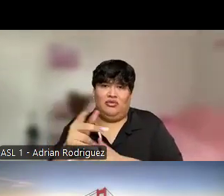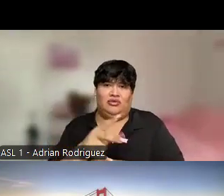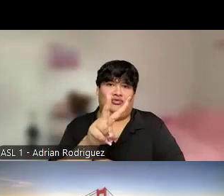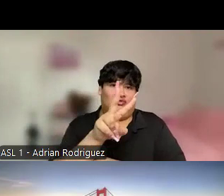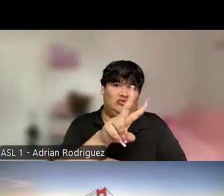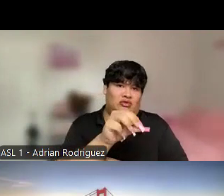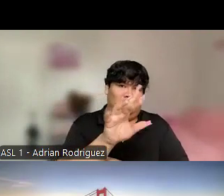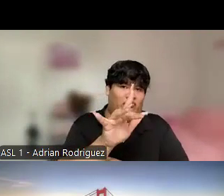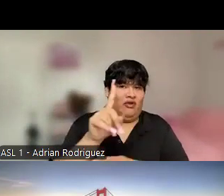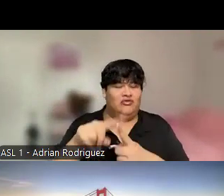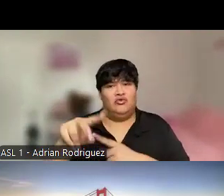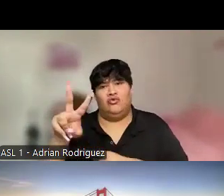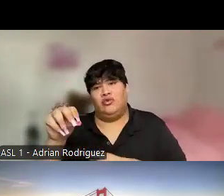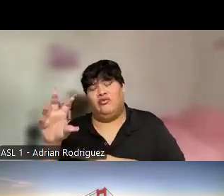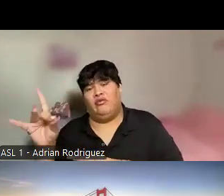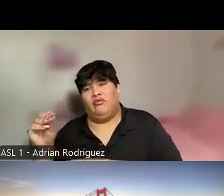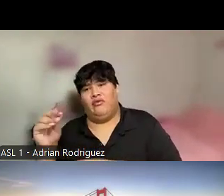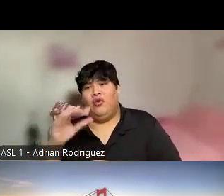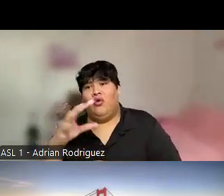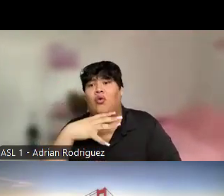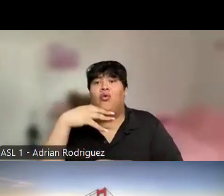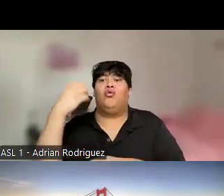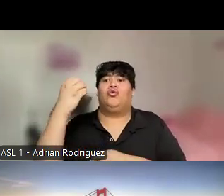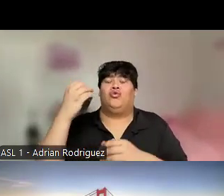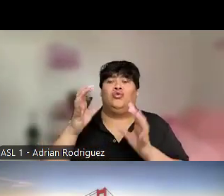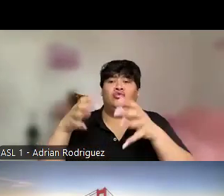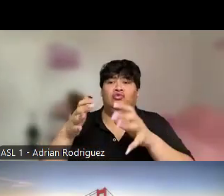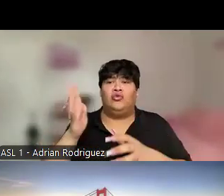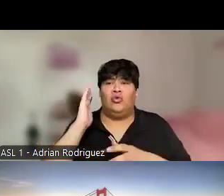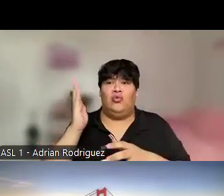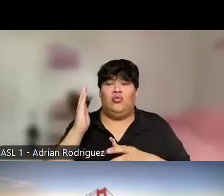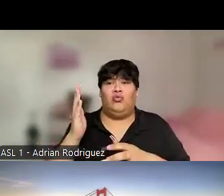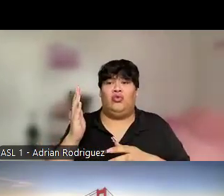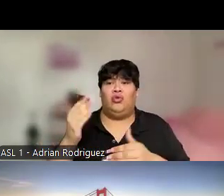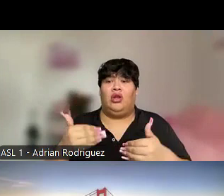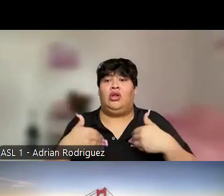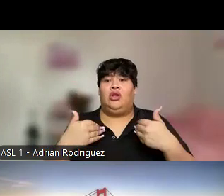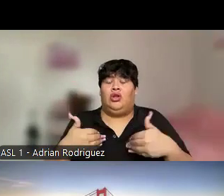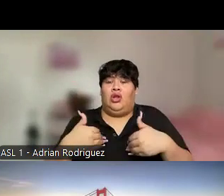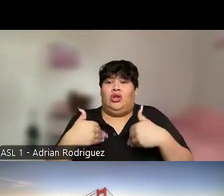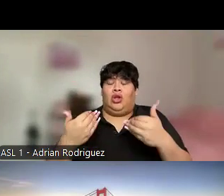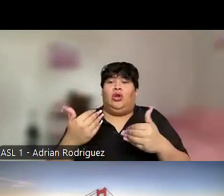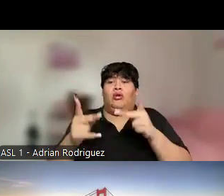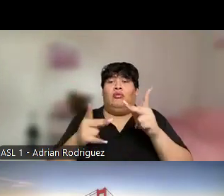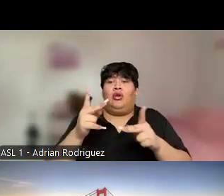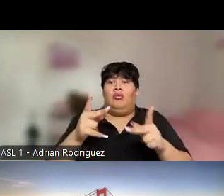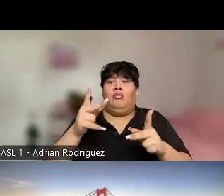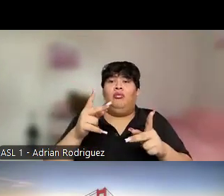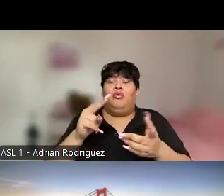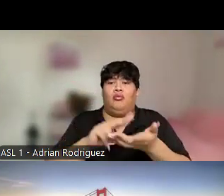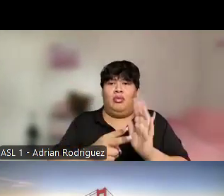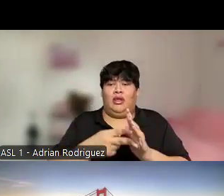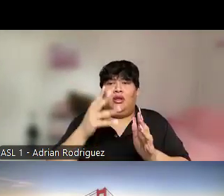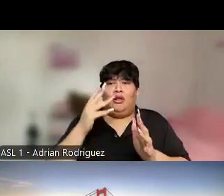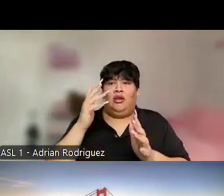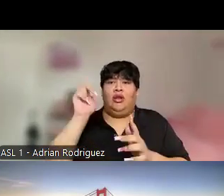So older age group grows substantially while the sort of the younger population age group stays